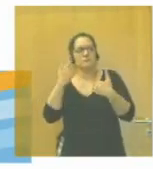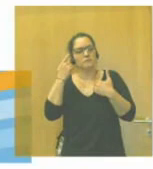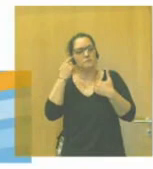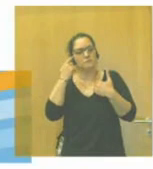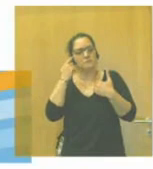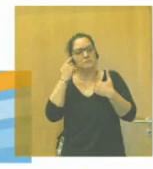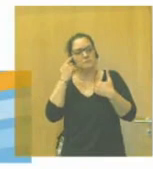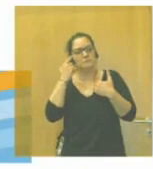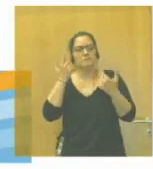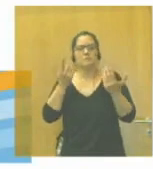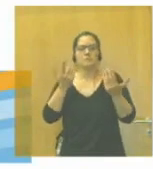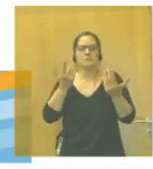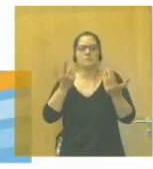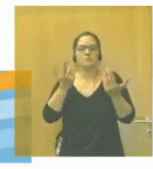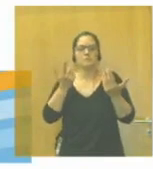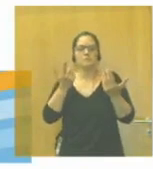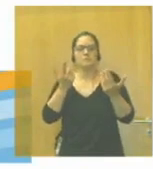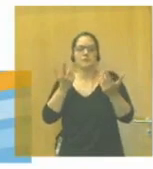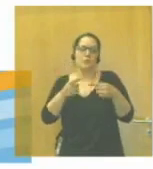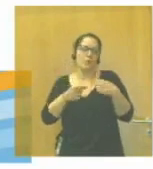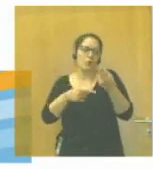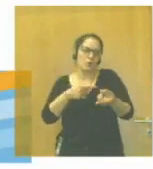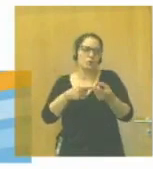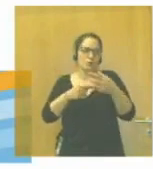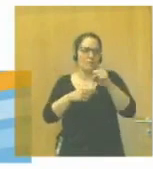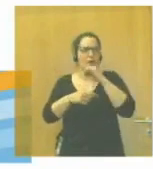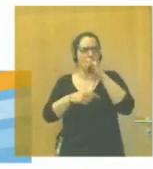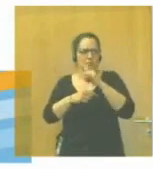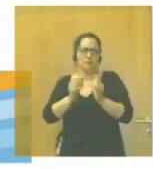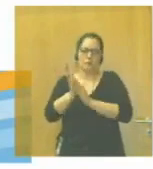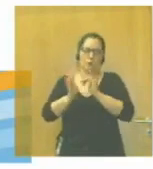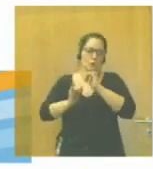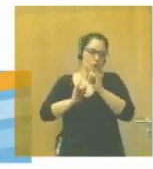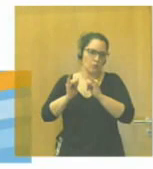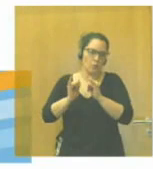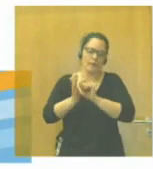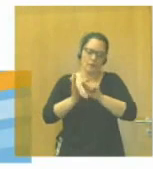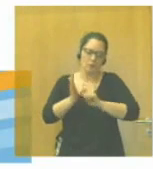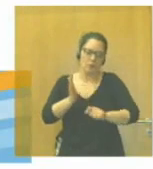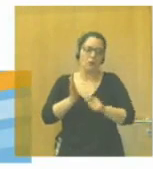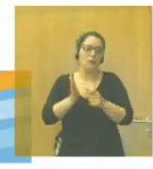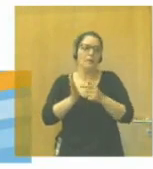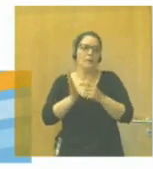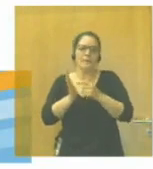first national strategy in 2002. Suicide's gone up in the